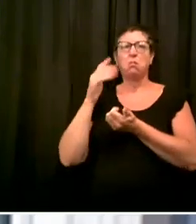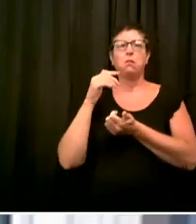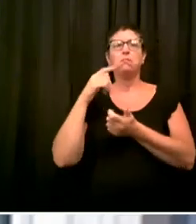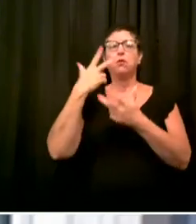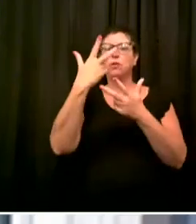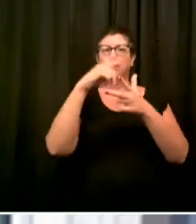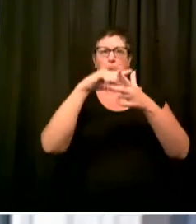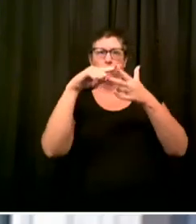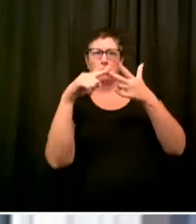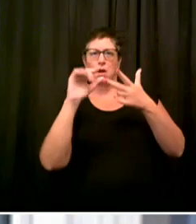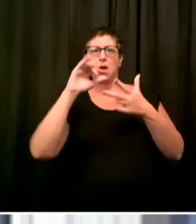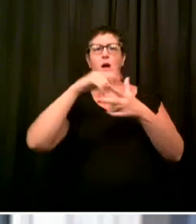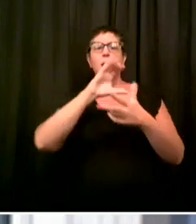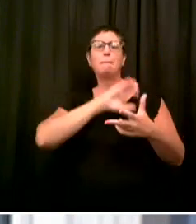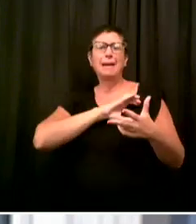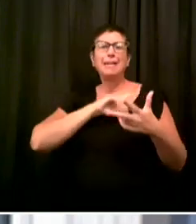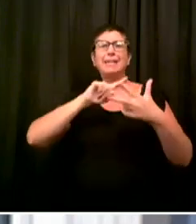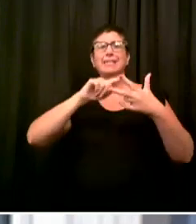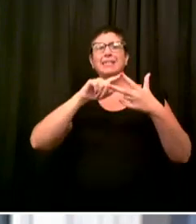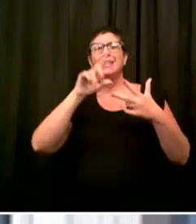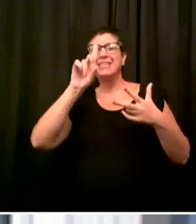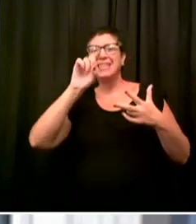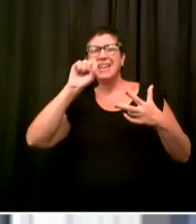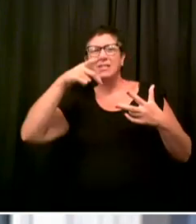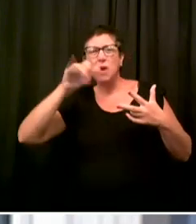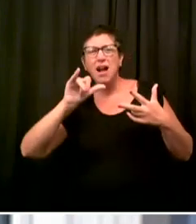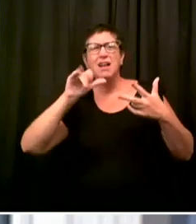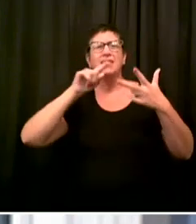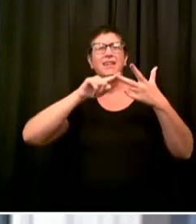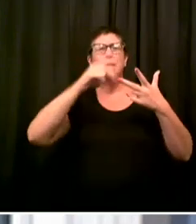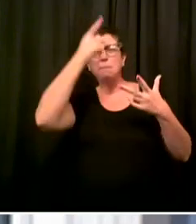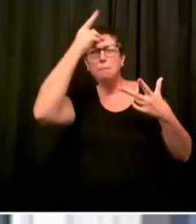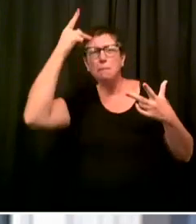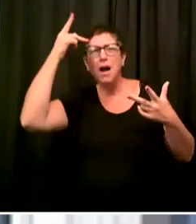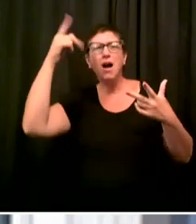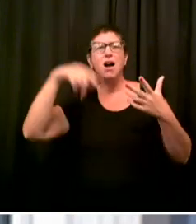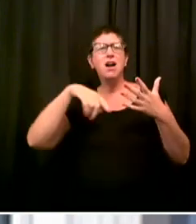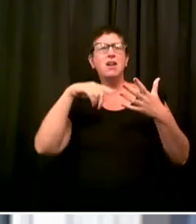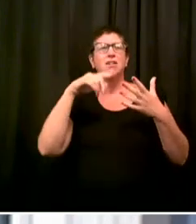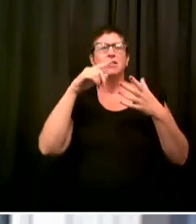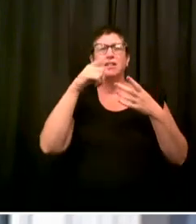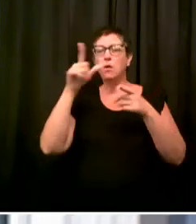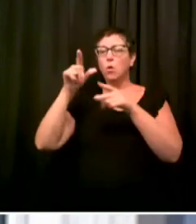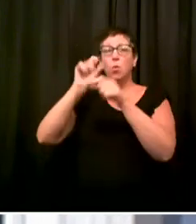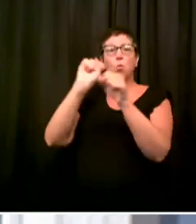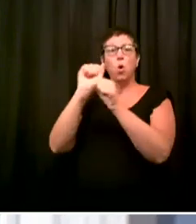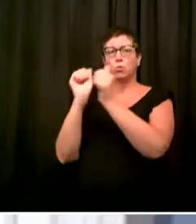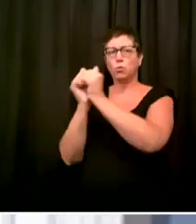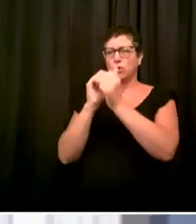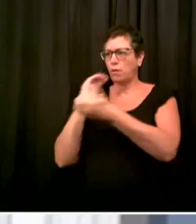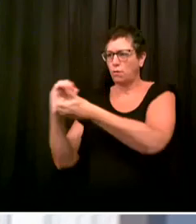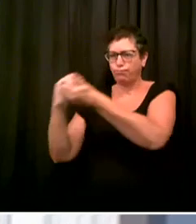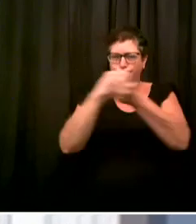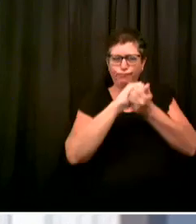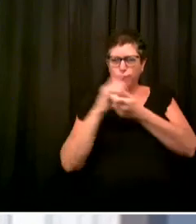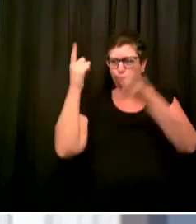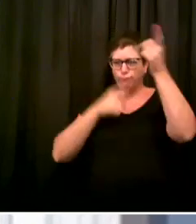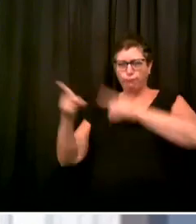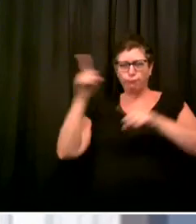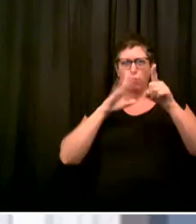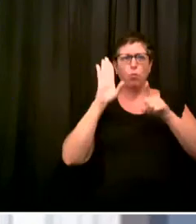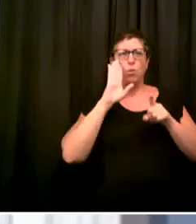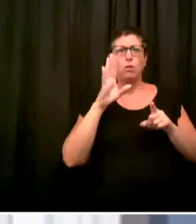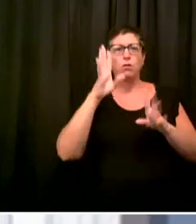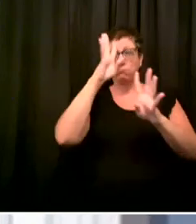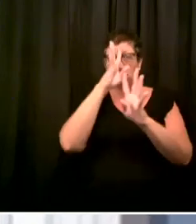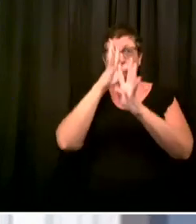DSNY, FDNY, Parks, all of us working together to make sure that when the plan is submitted, that all of those details are